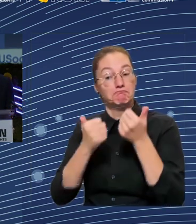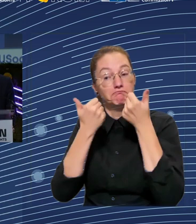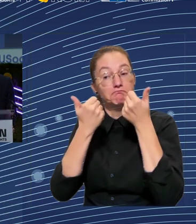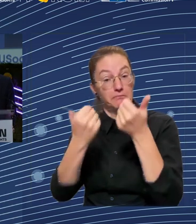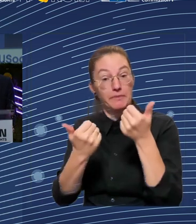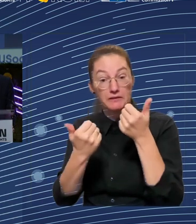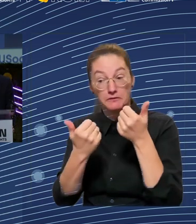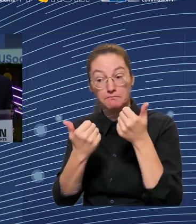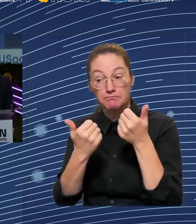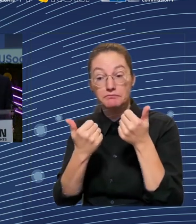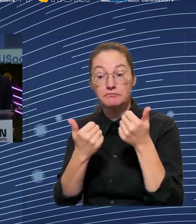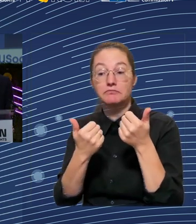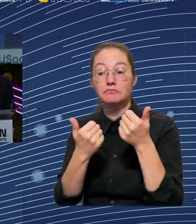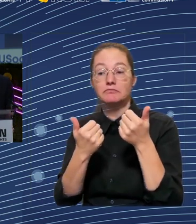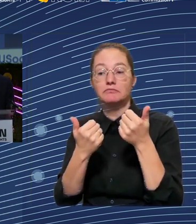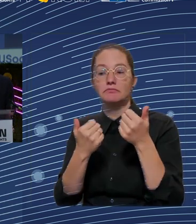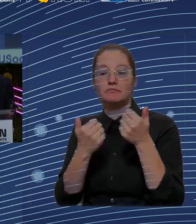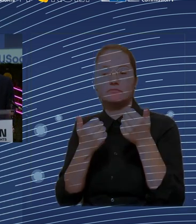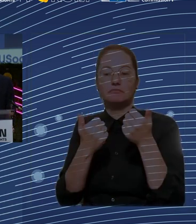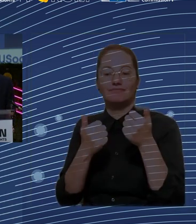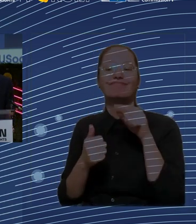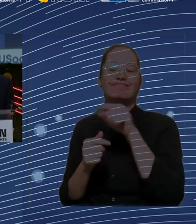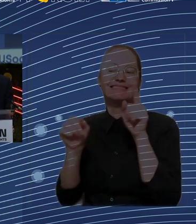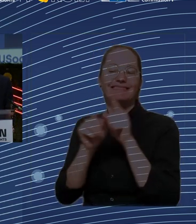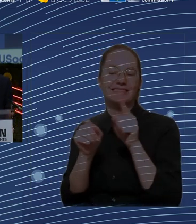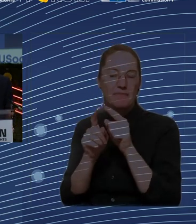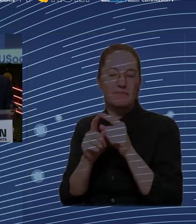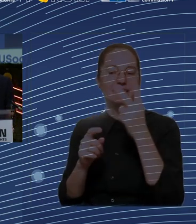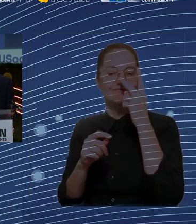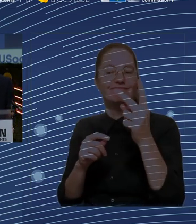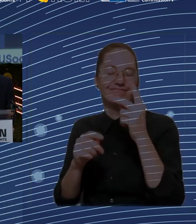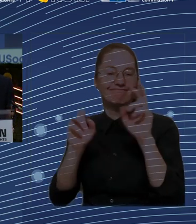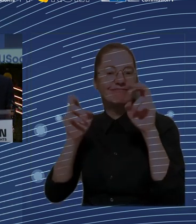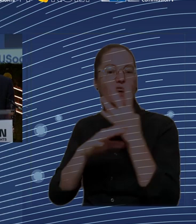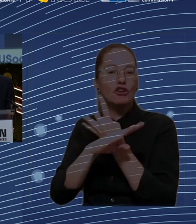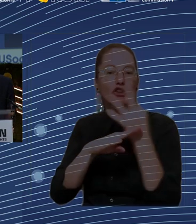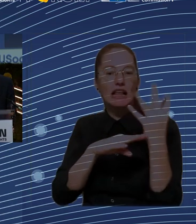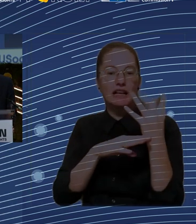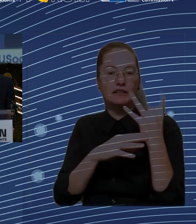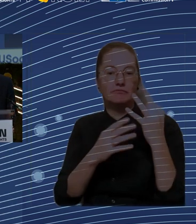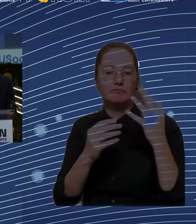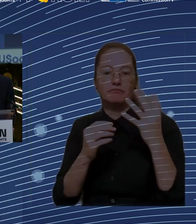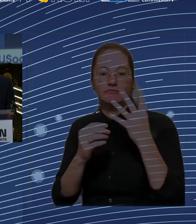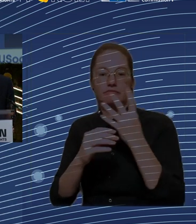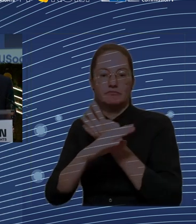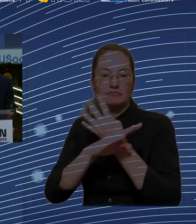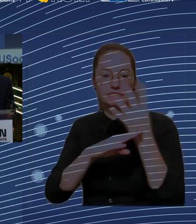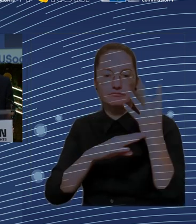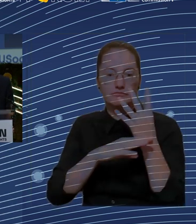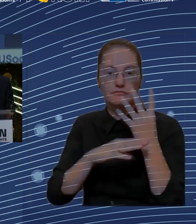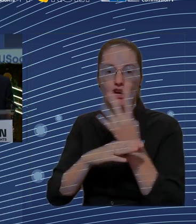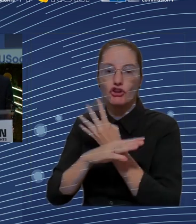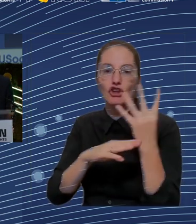with some shortages, but it's unlikely to be a panacea. This is because EU labor market is gender segregated. That